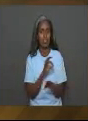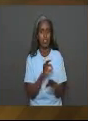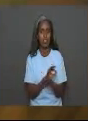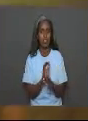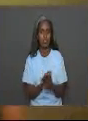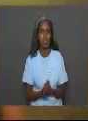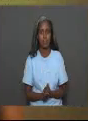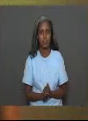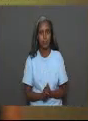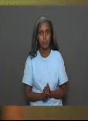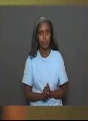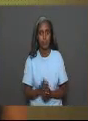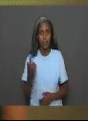functions.